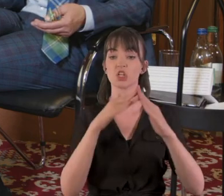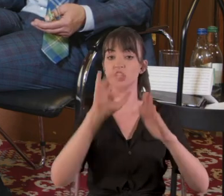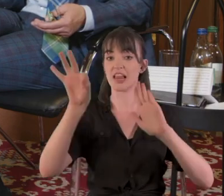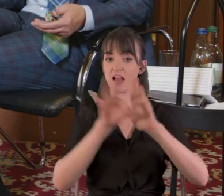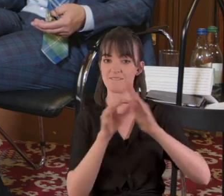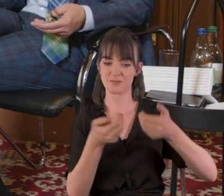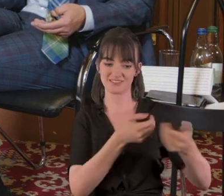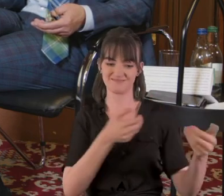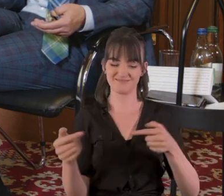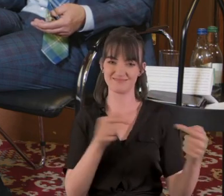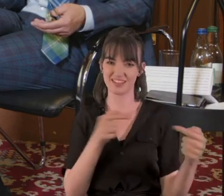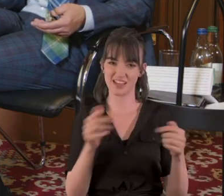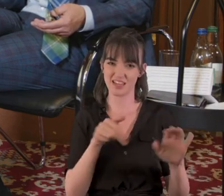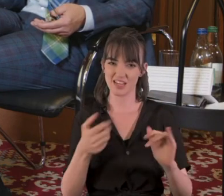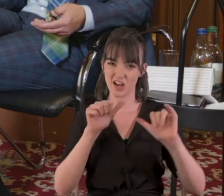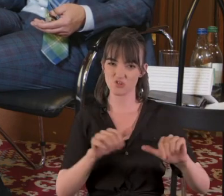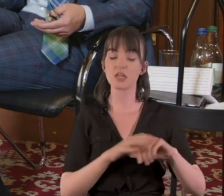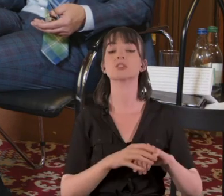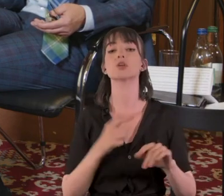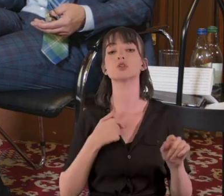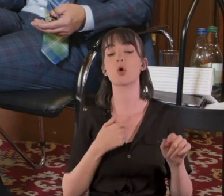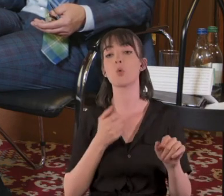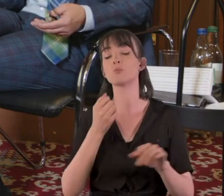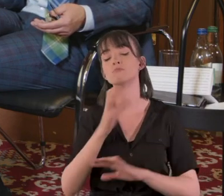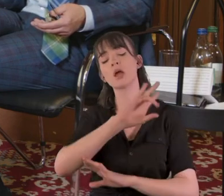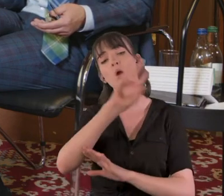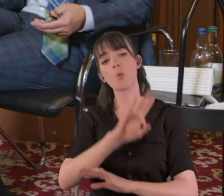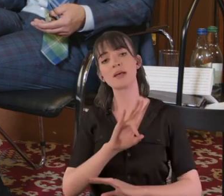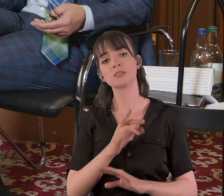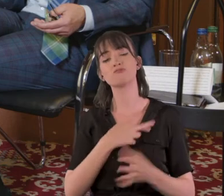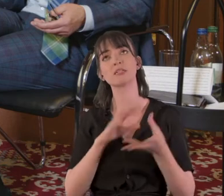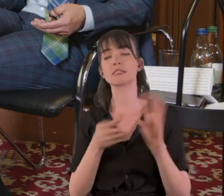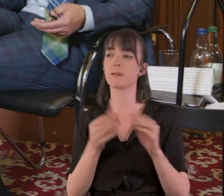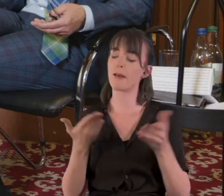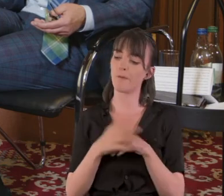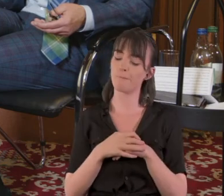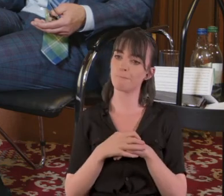So I suppose what we're being asked there is, do we sort of have the...